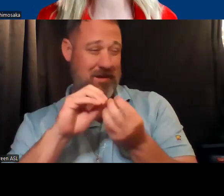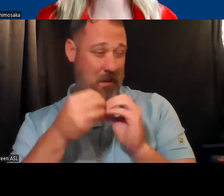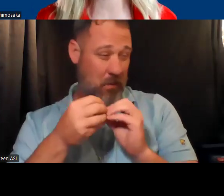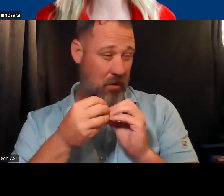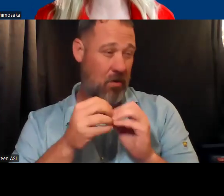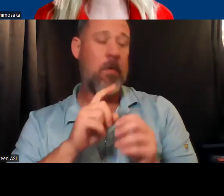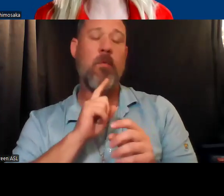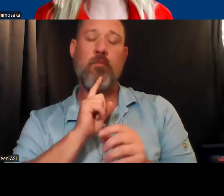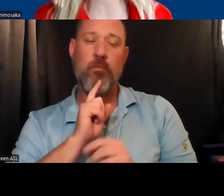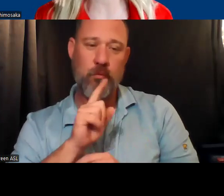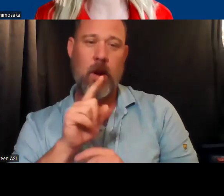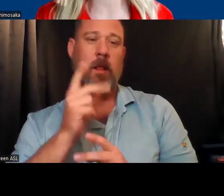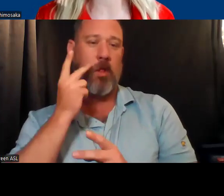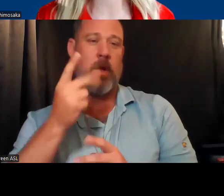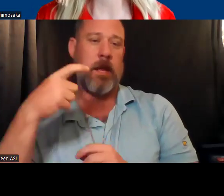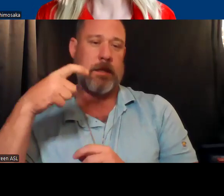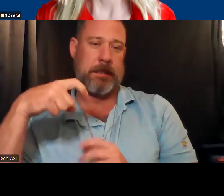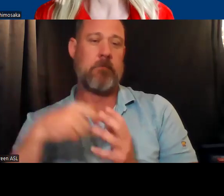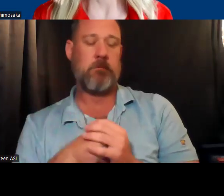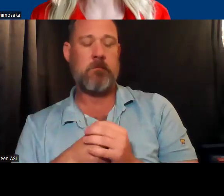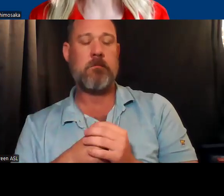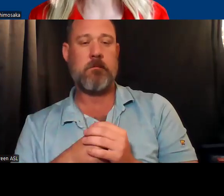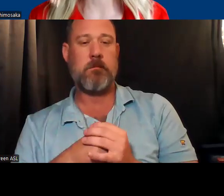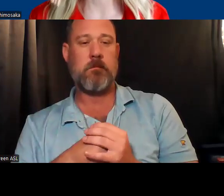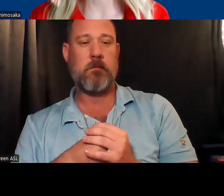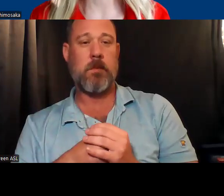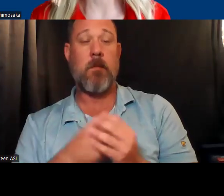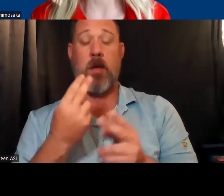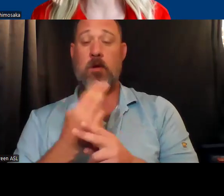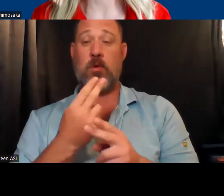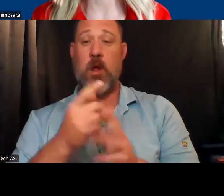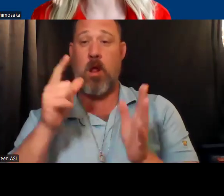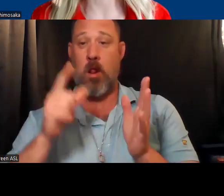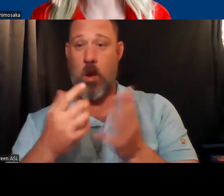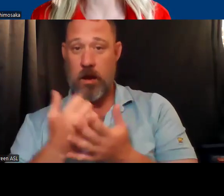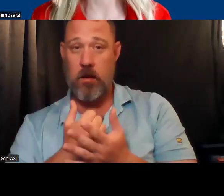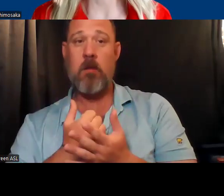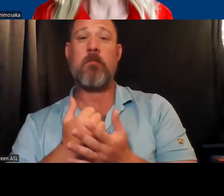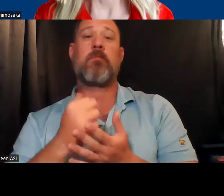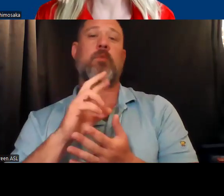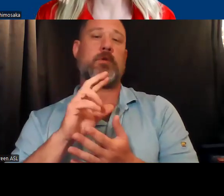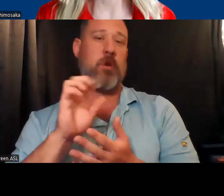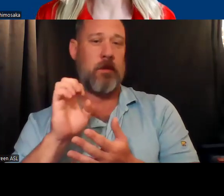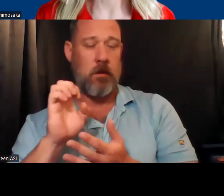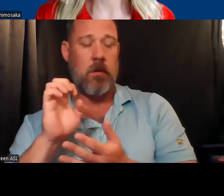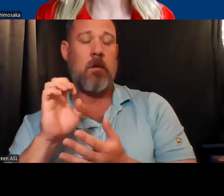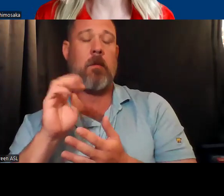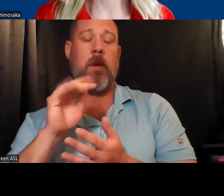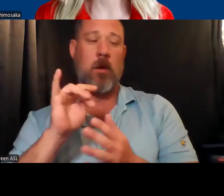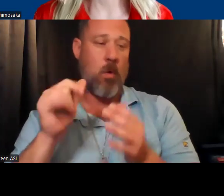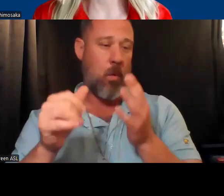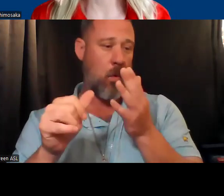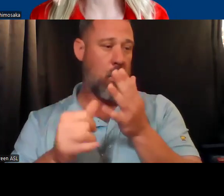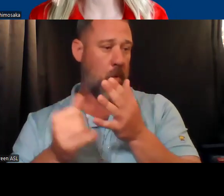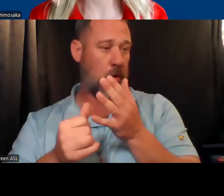we are really truly looking at need. By using low income, racial, ethnic minority, individuals with a